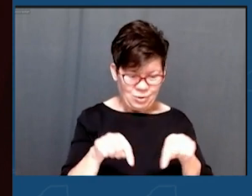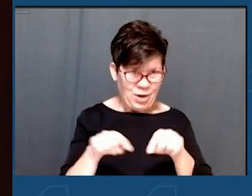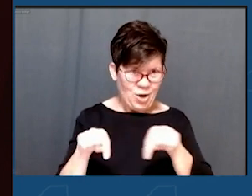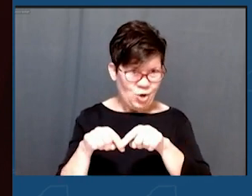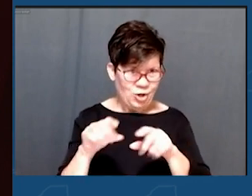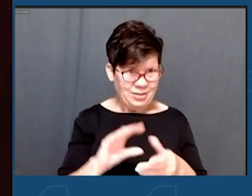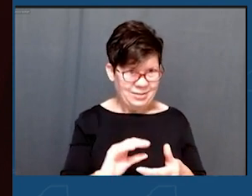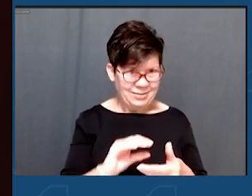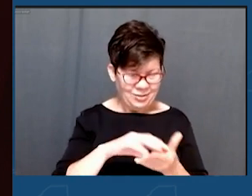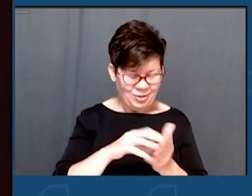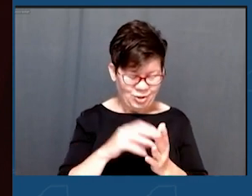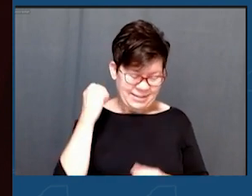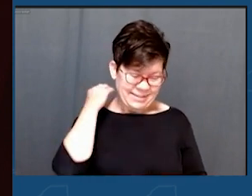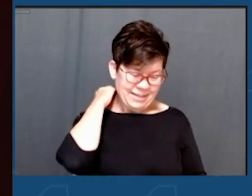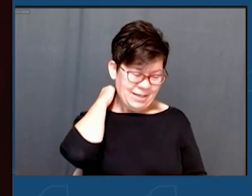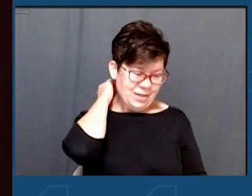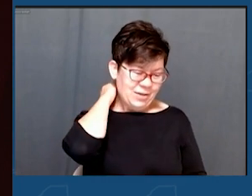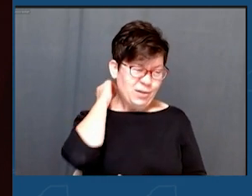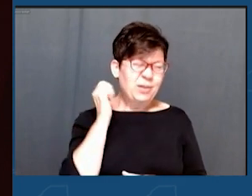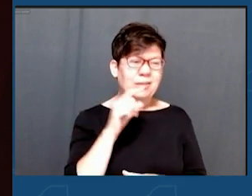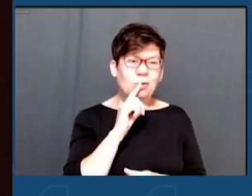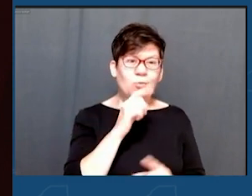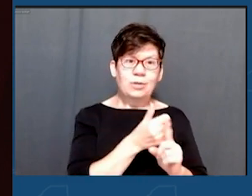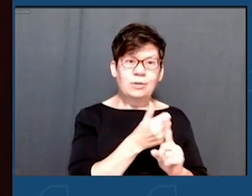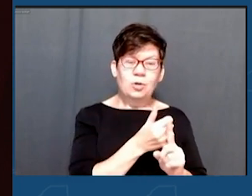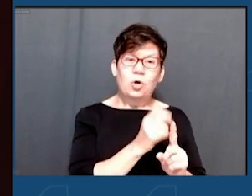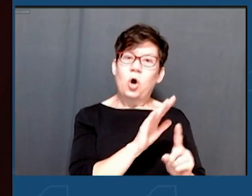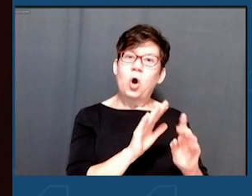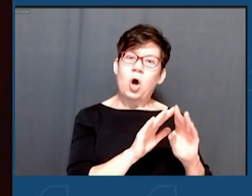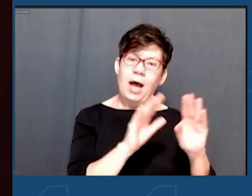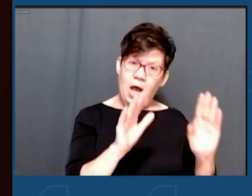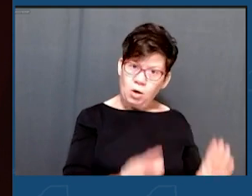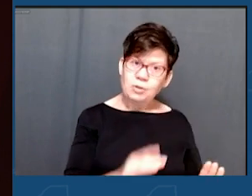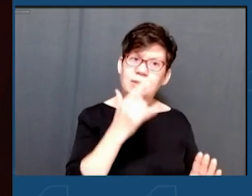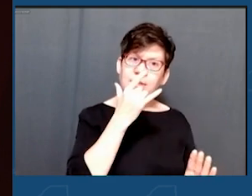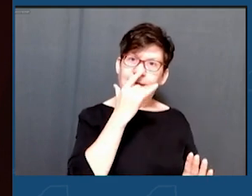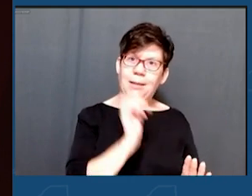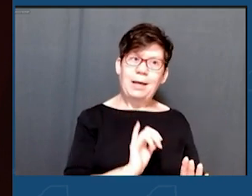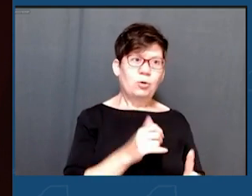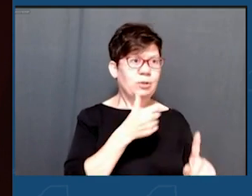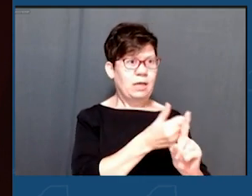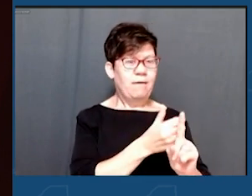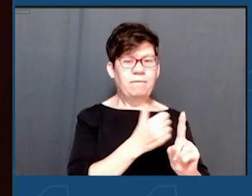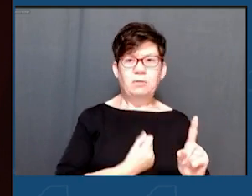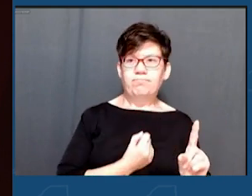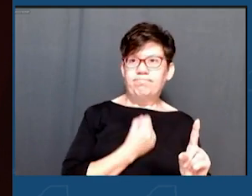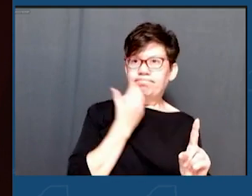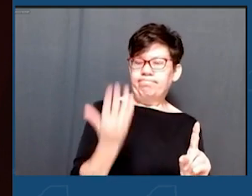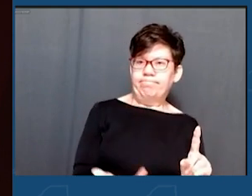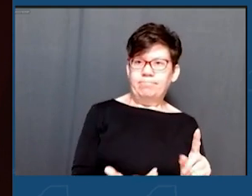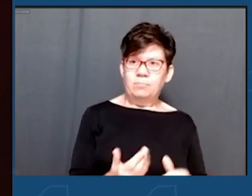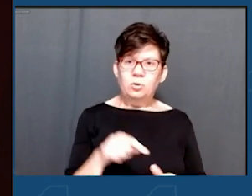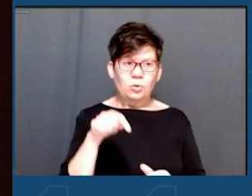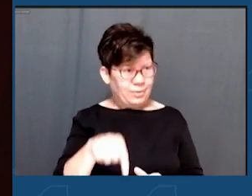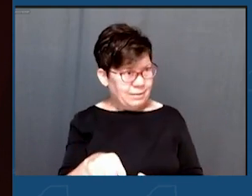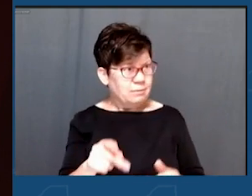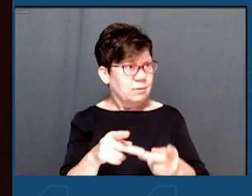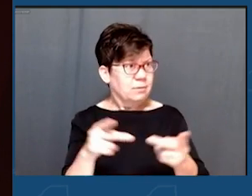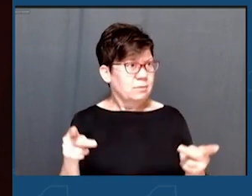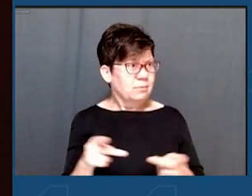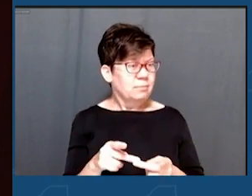her home into a beautiful expression of herself. It's really powerful. And this space